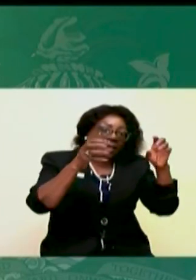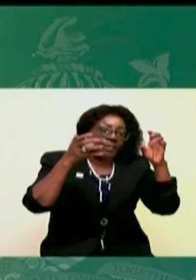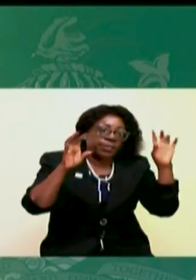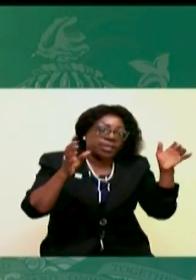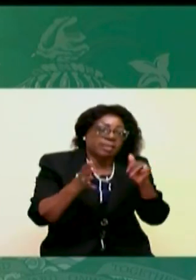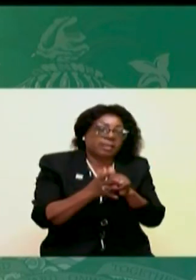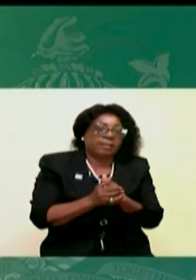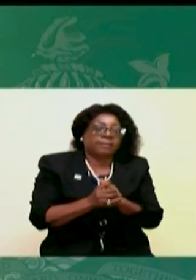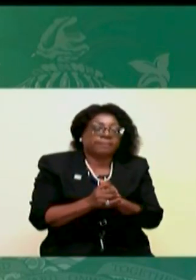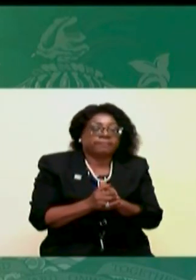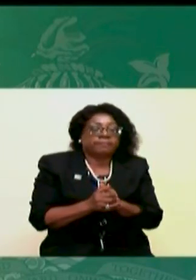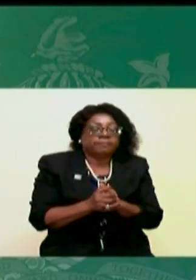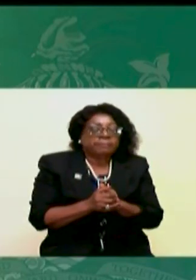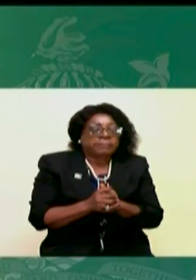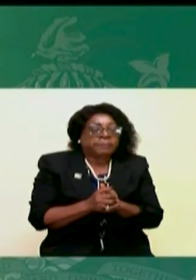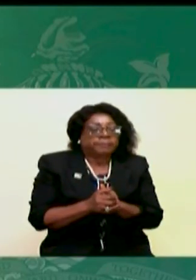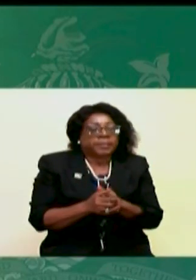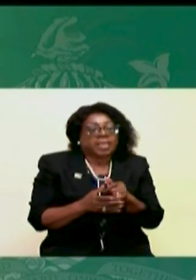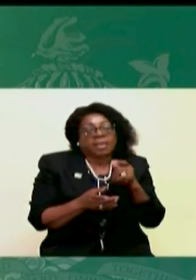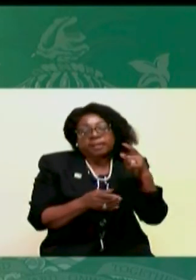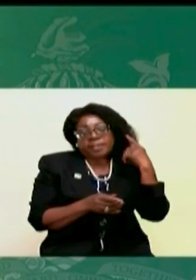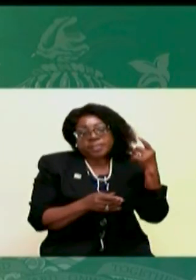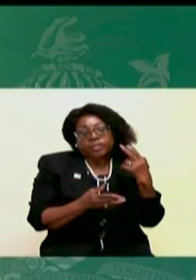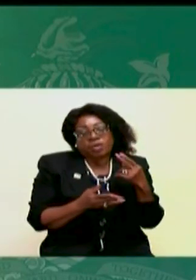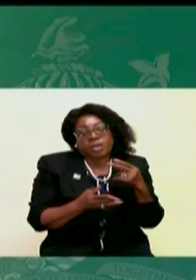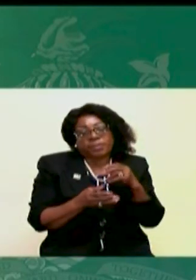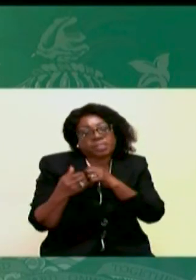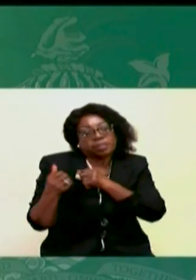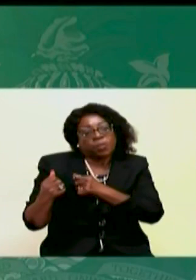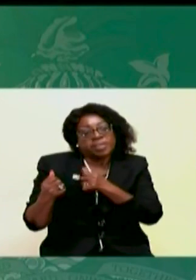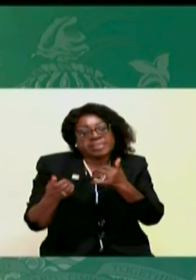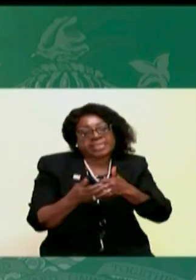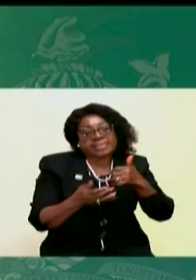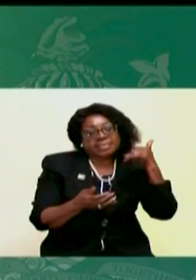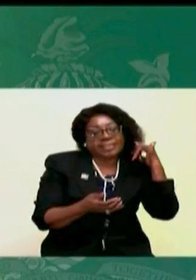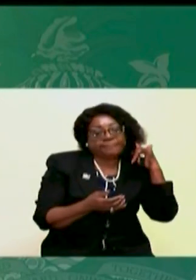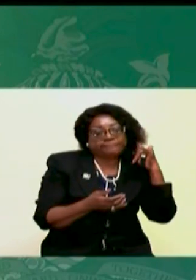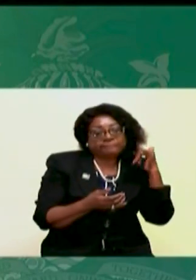To you, it's a red herring. I heard you talk about sports yesterday.